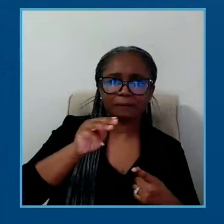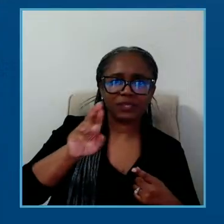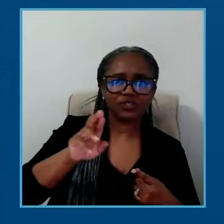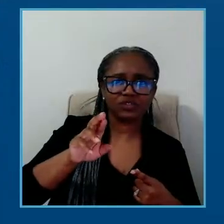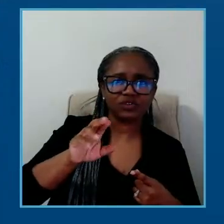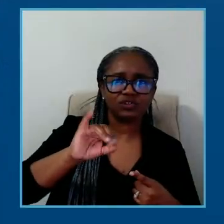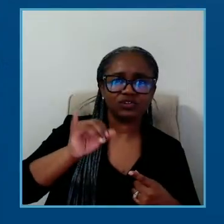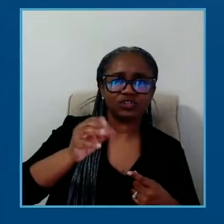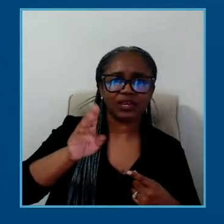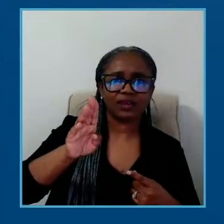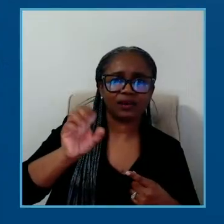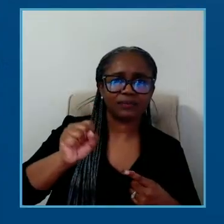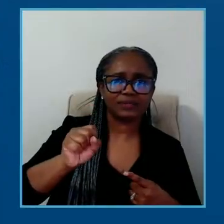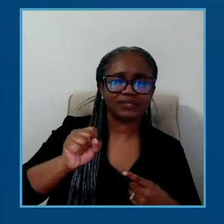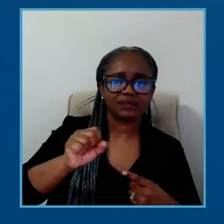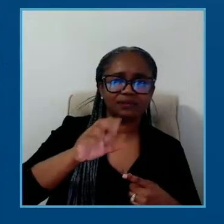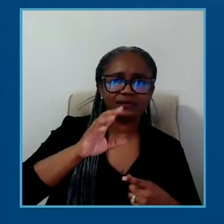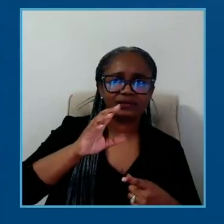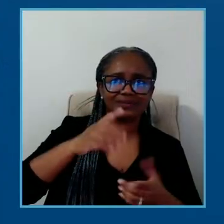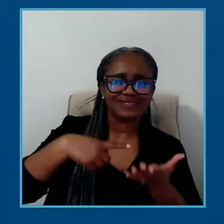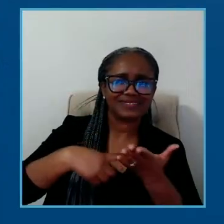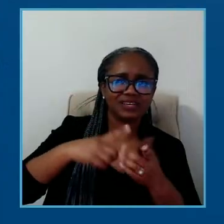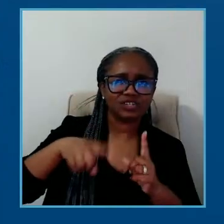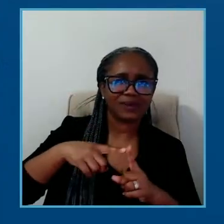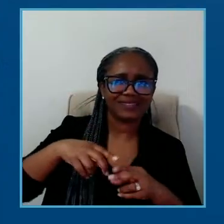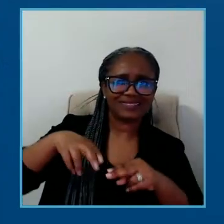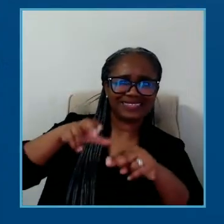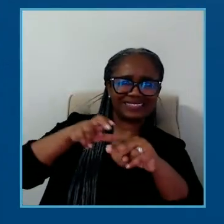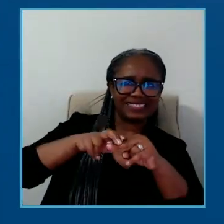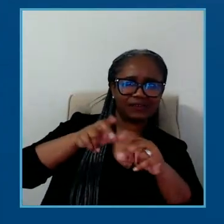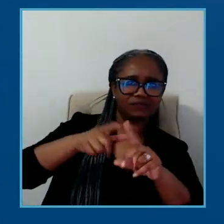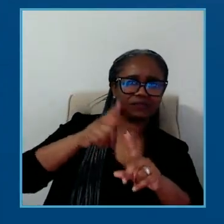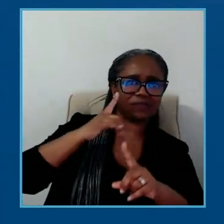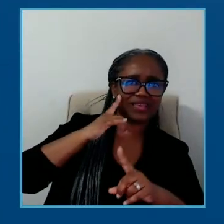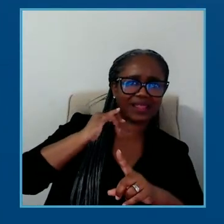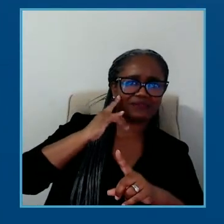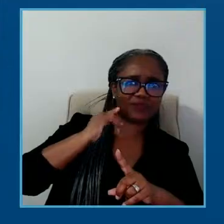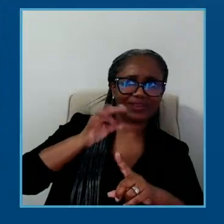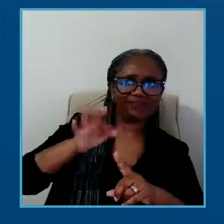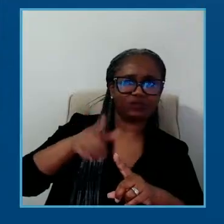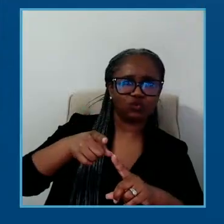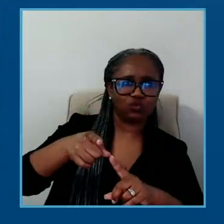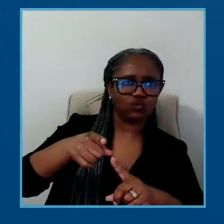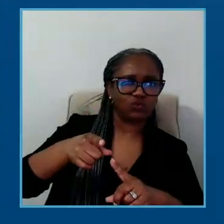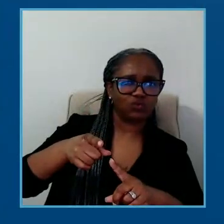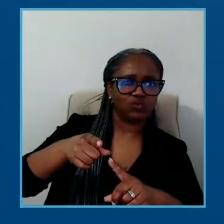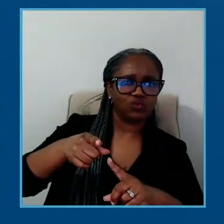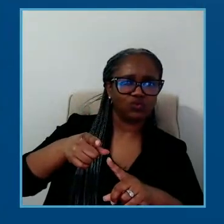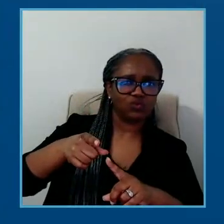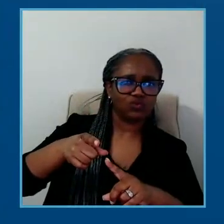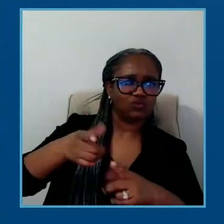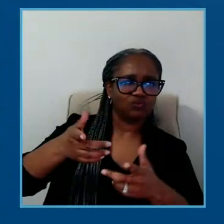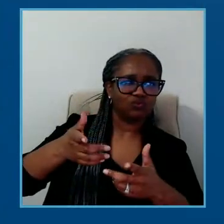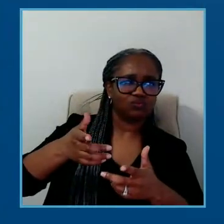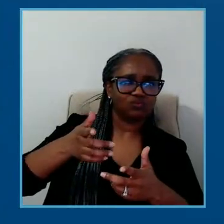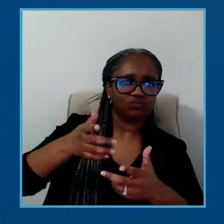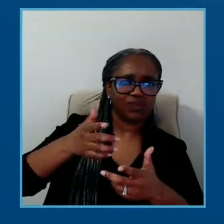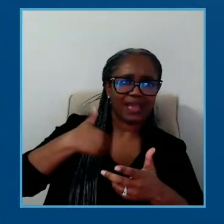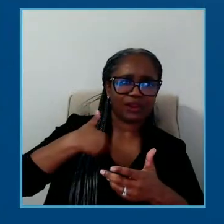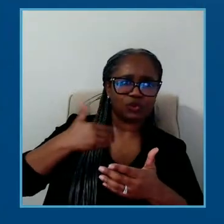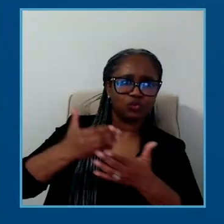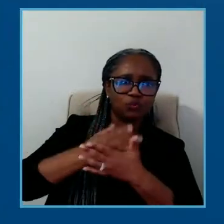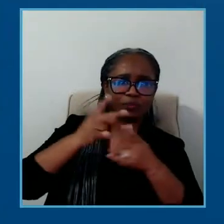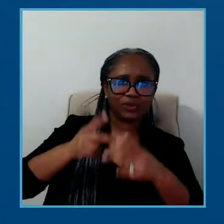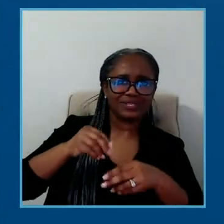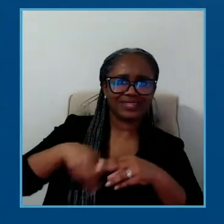California's right was vacated, and then there's a new person in that seat. You know, that language doesn't sit right with me. If you want a